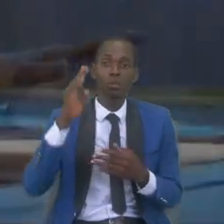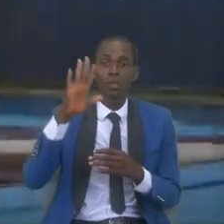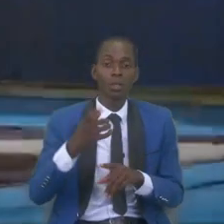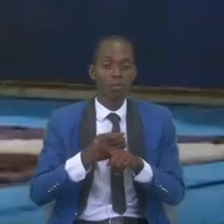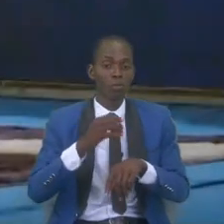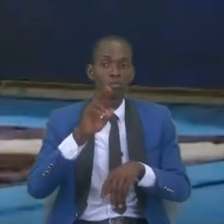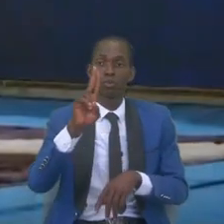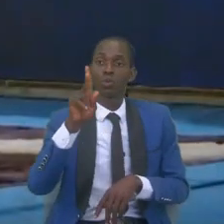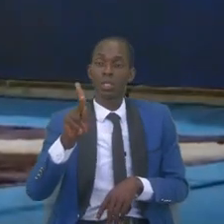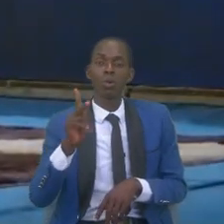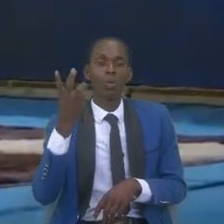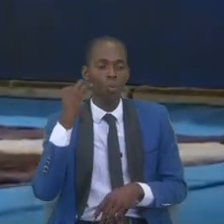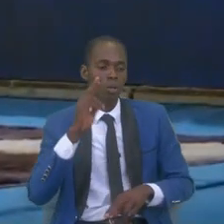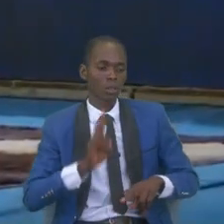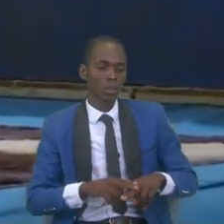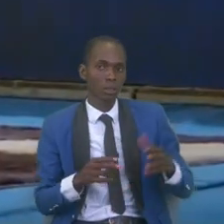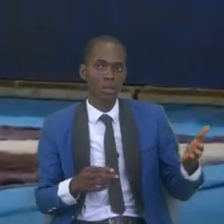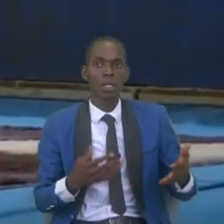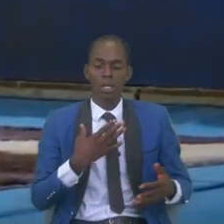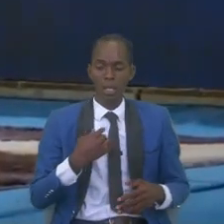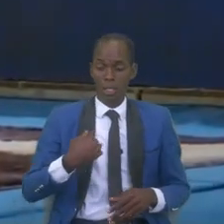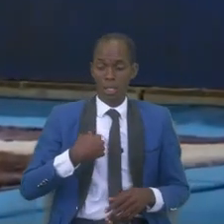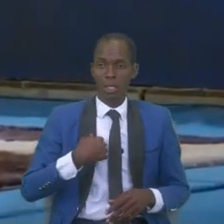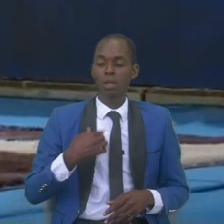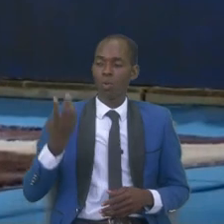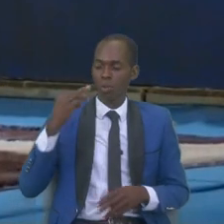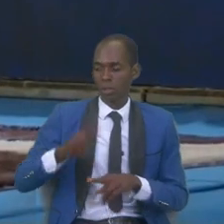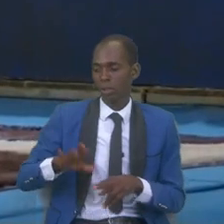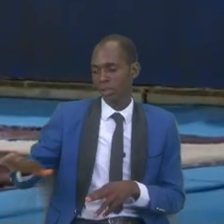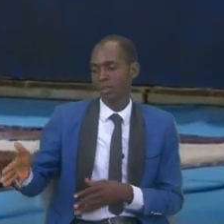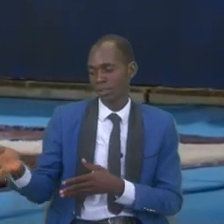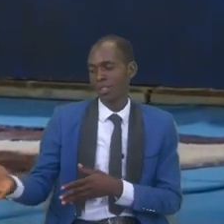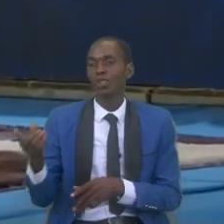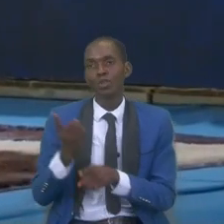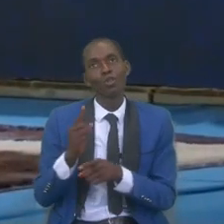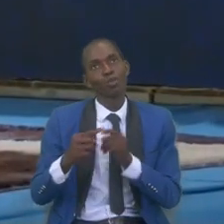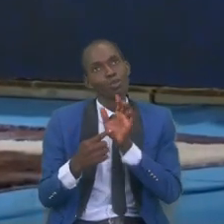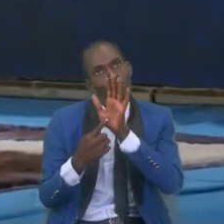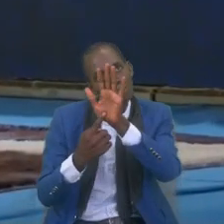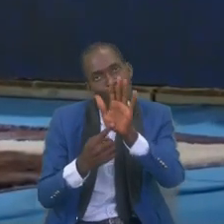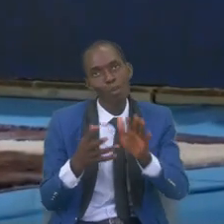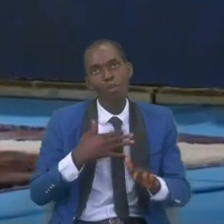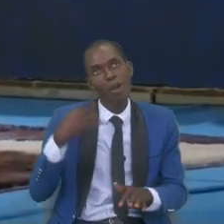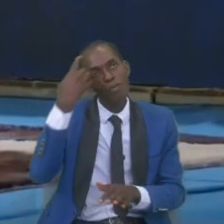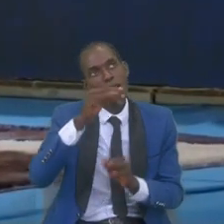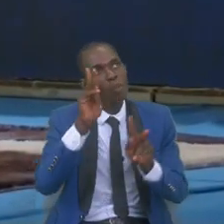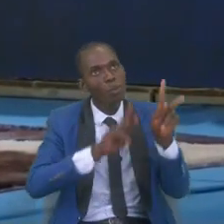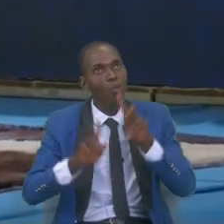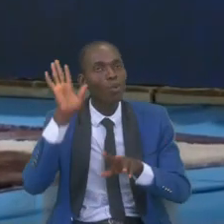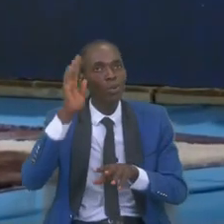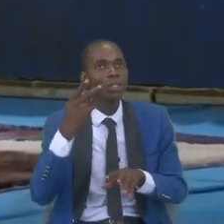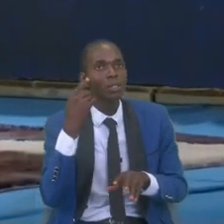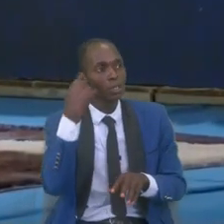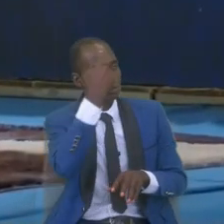there. And I was sitting there just to show my face, that the face you saw on the poster, on the